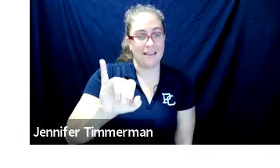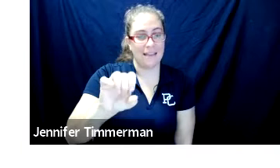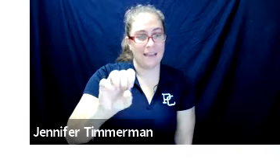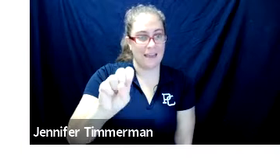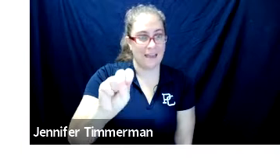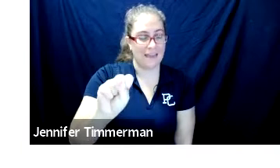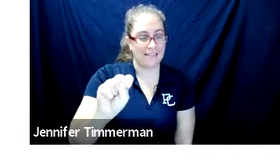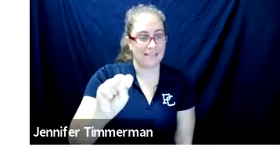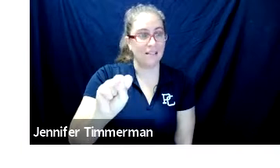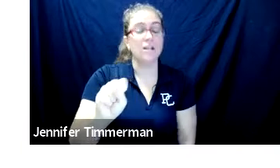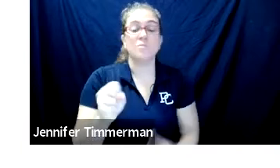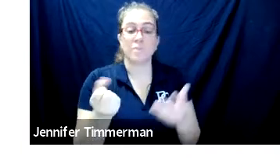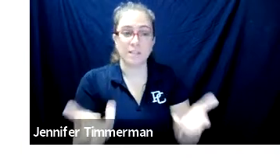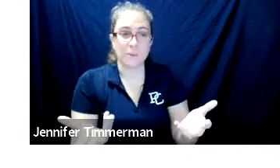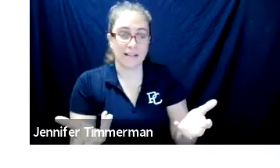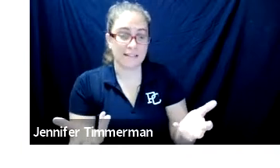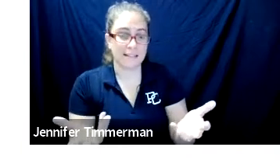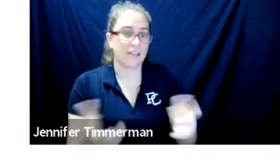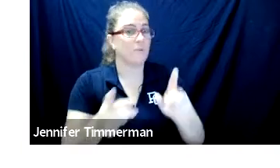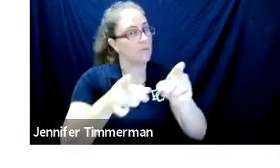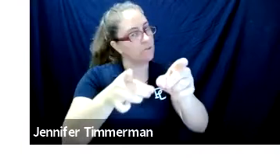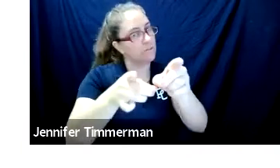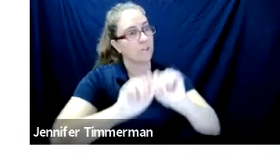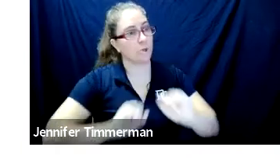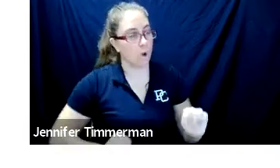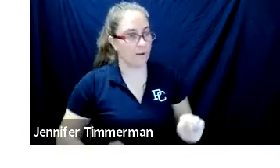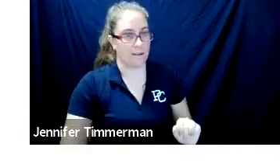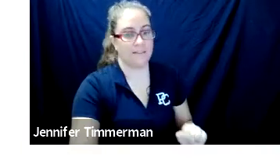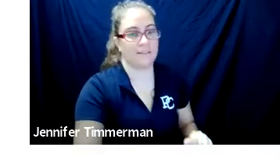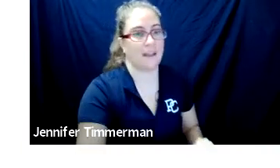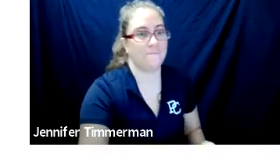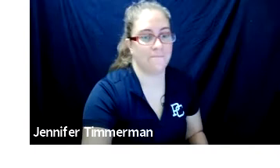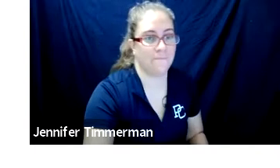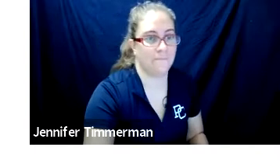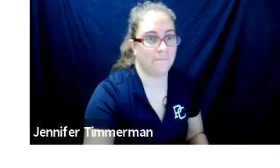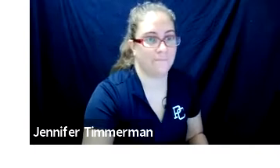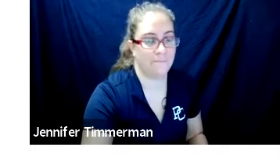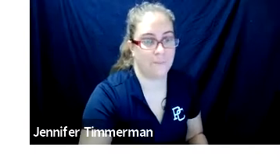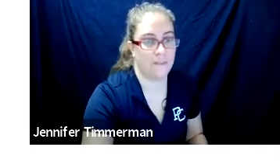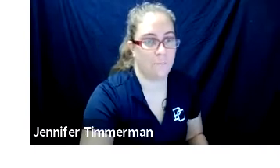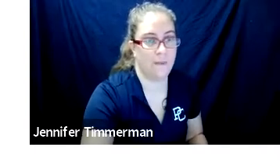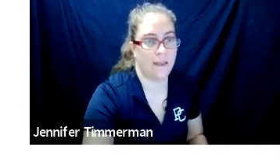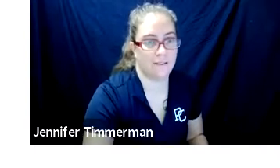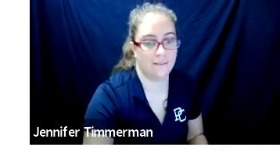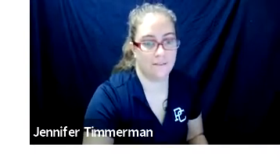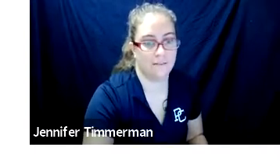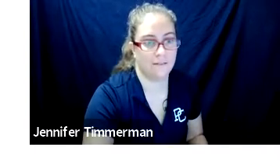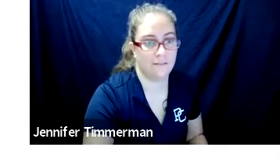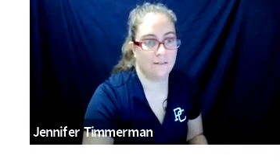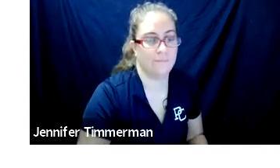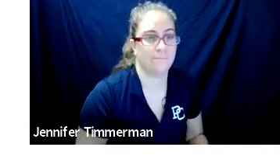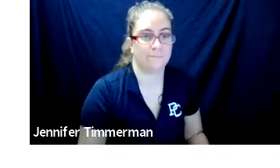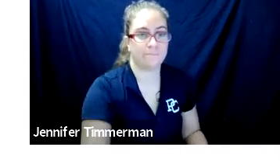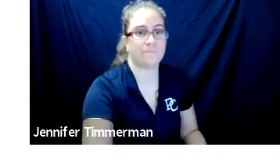I S. Let's practice that together, but you spell your own name this time. Let me go